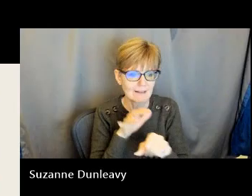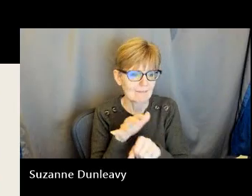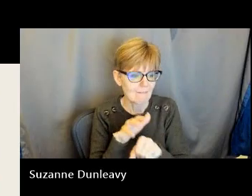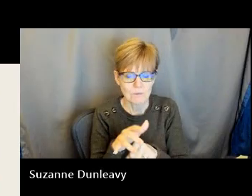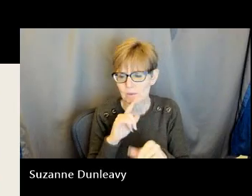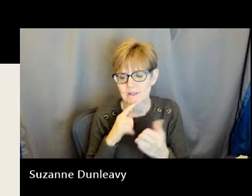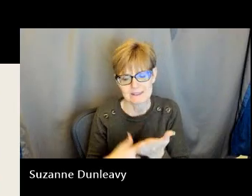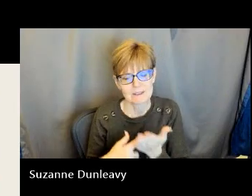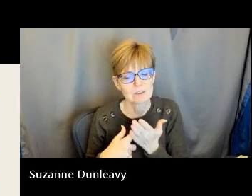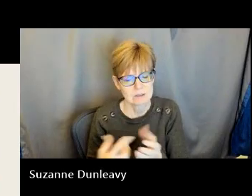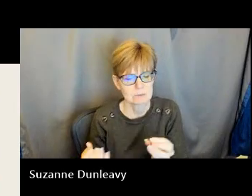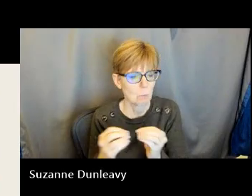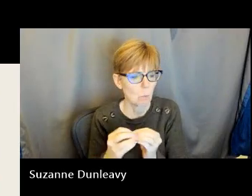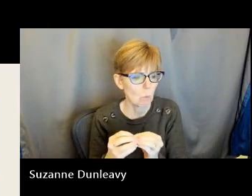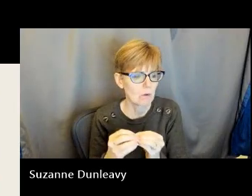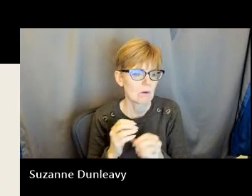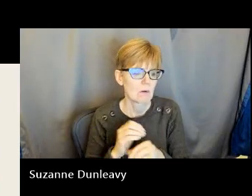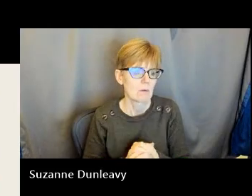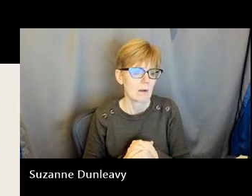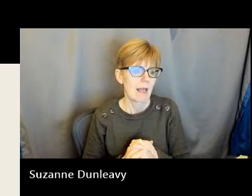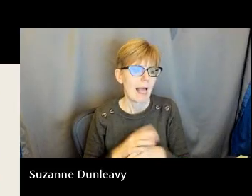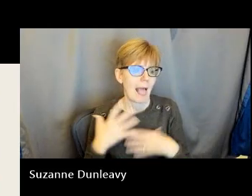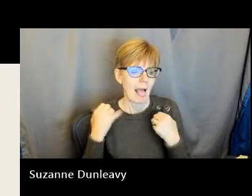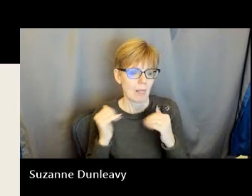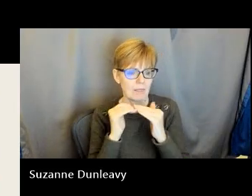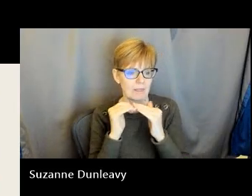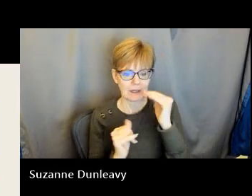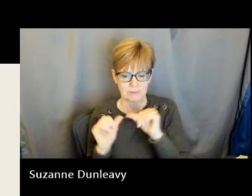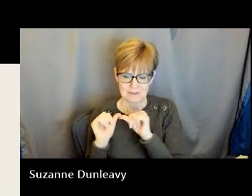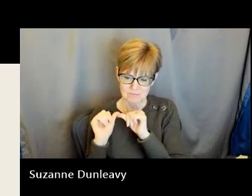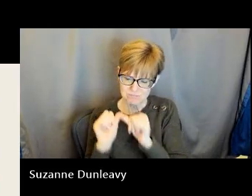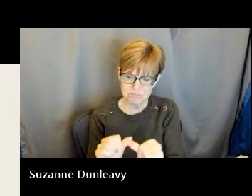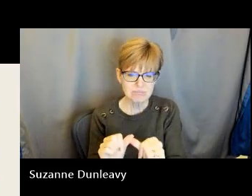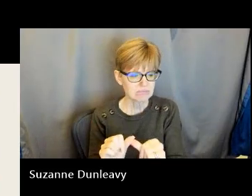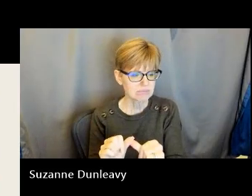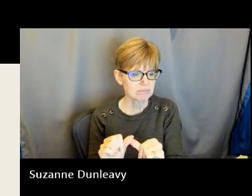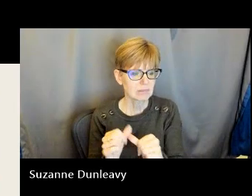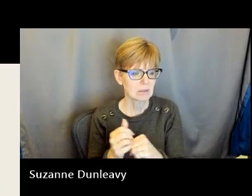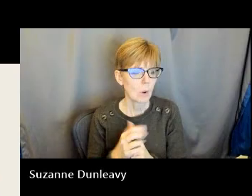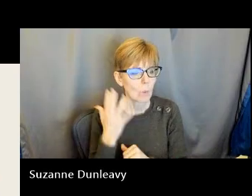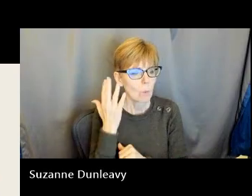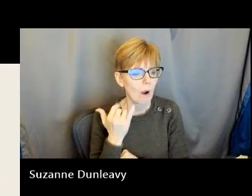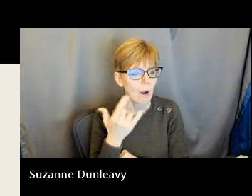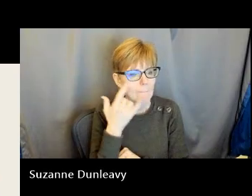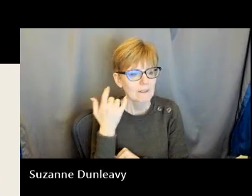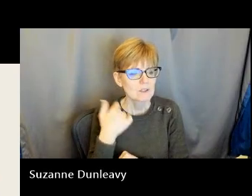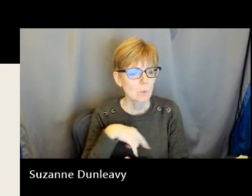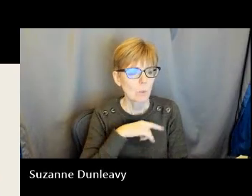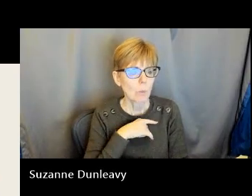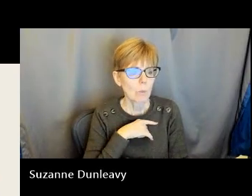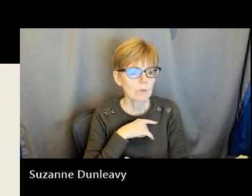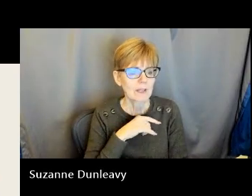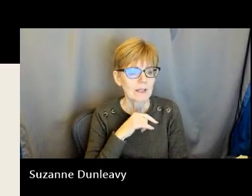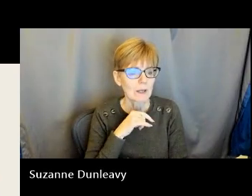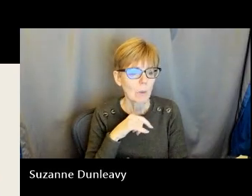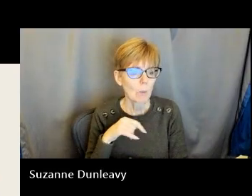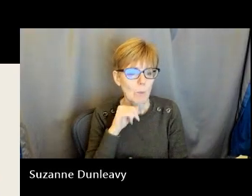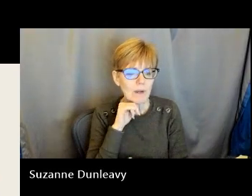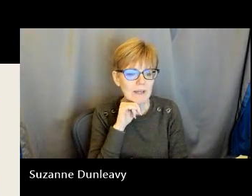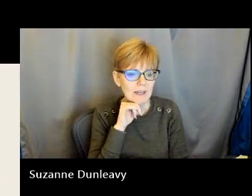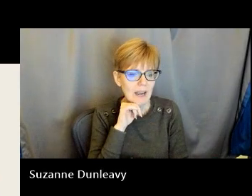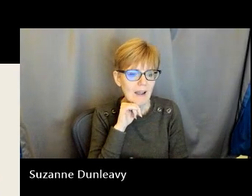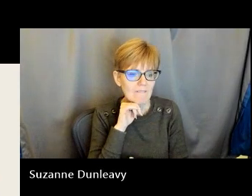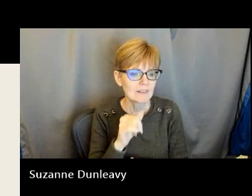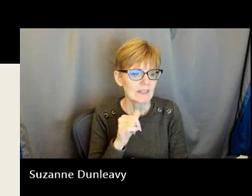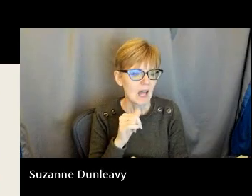we have not transformed the systems that continue to produce inequitable outcomes. So again, we have